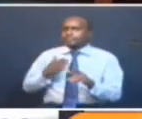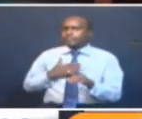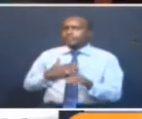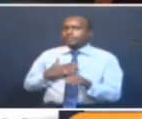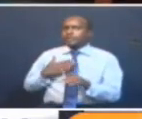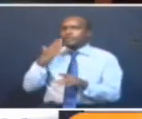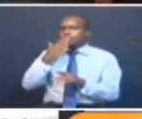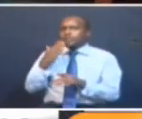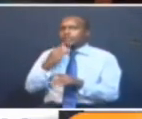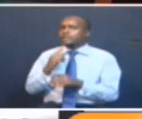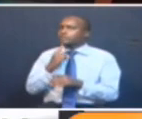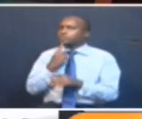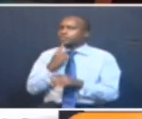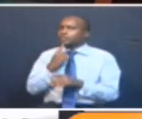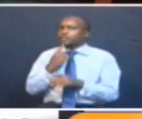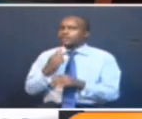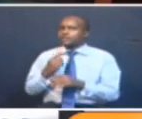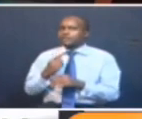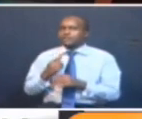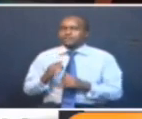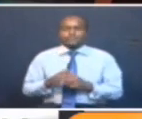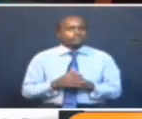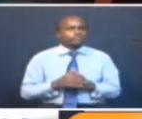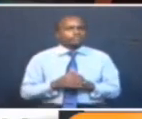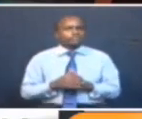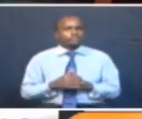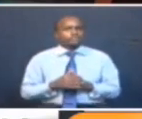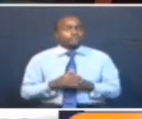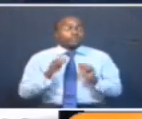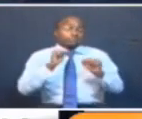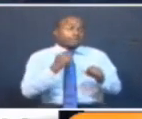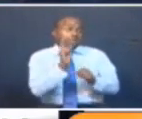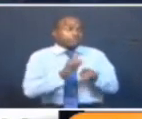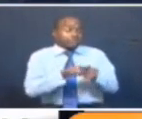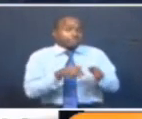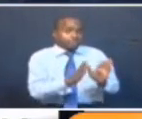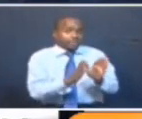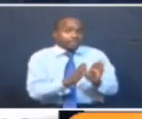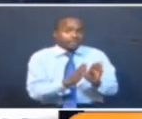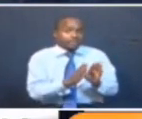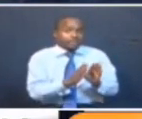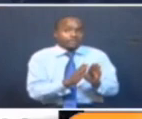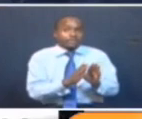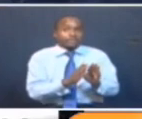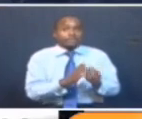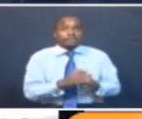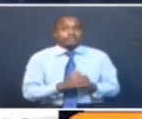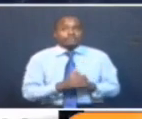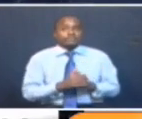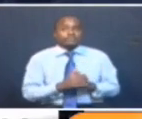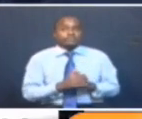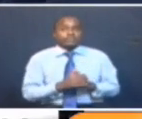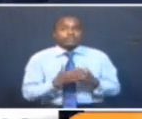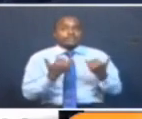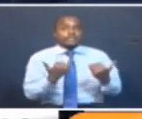Turkana going that way? Well, can do. If we can have a pipeline, it'll go do. Right